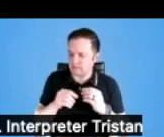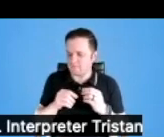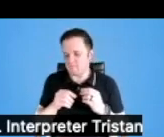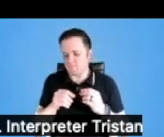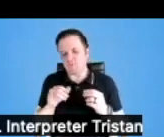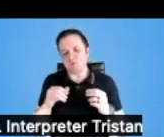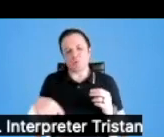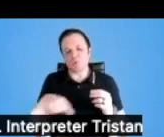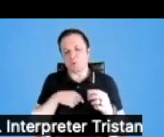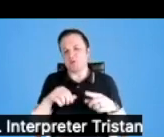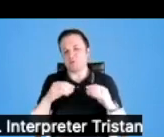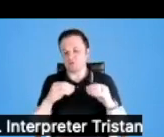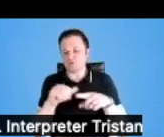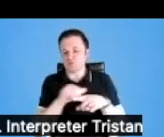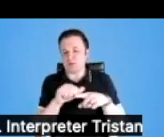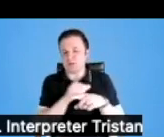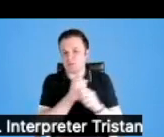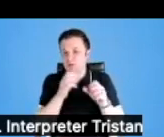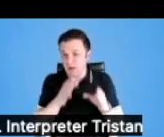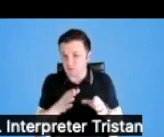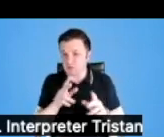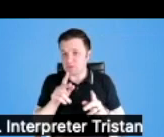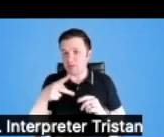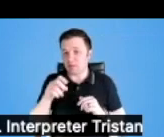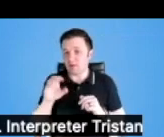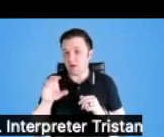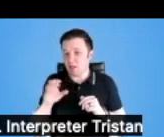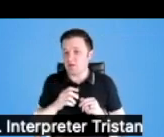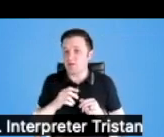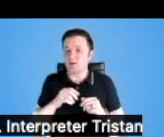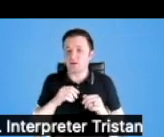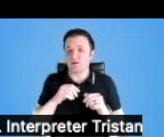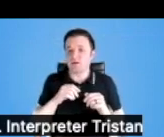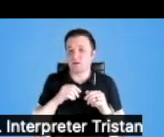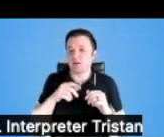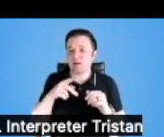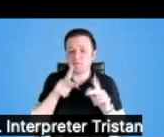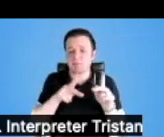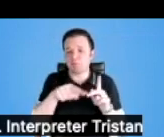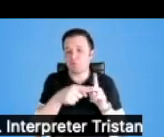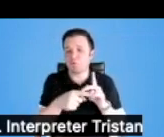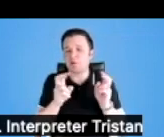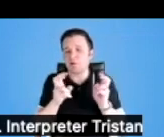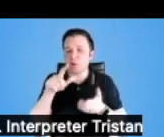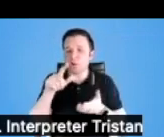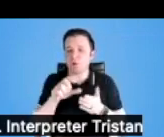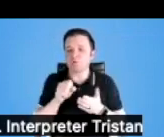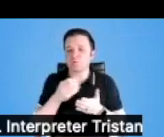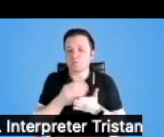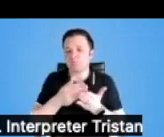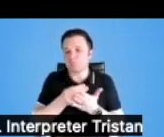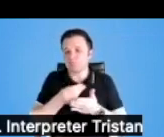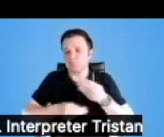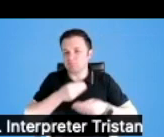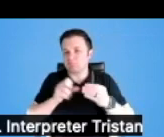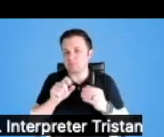we've trained survivors and people of color and people of low socioeconomic status that they must prove to us that they're worth